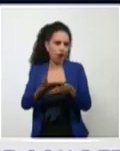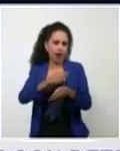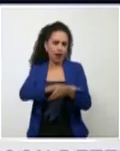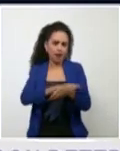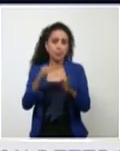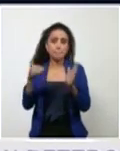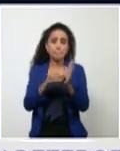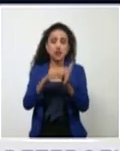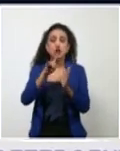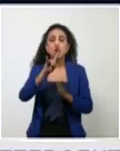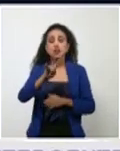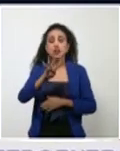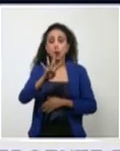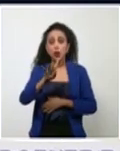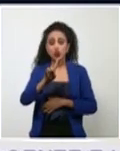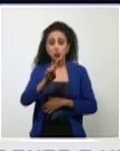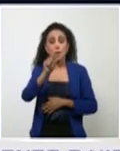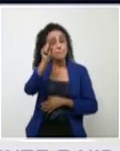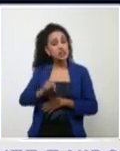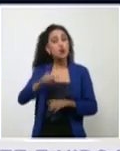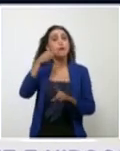but rather that there are